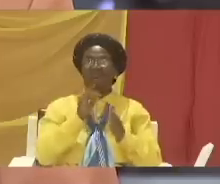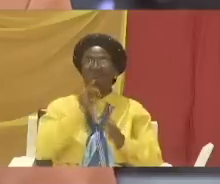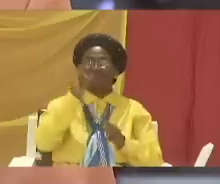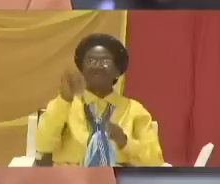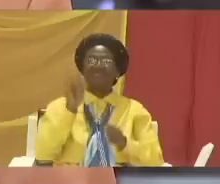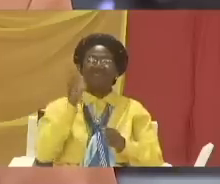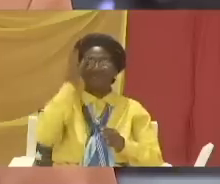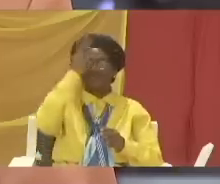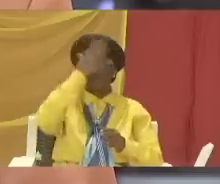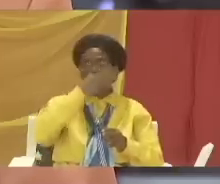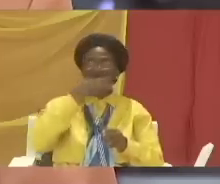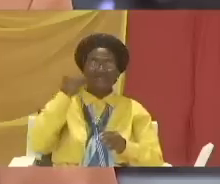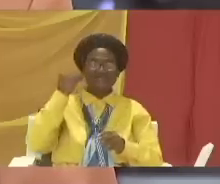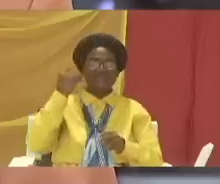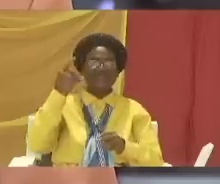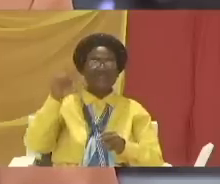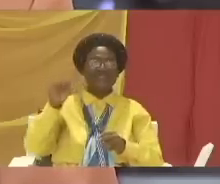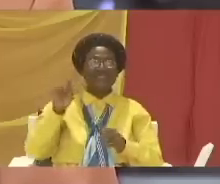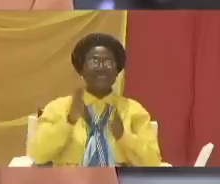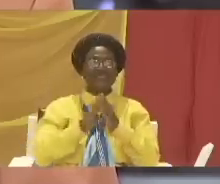The city of peace,